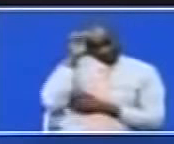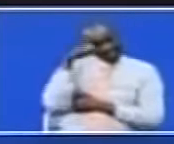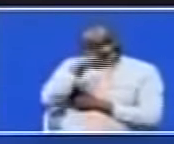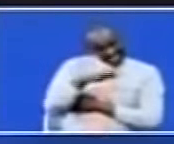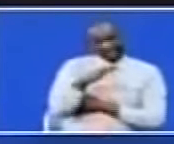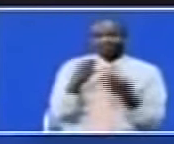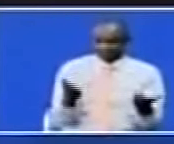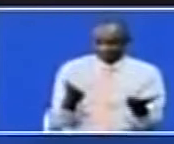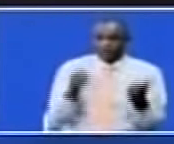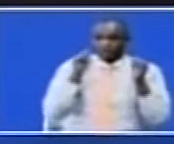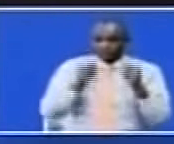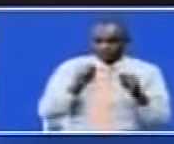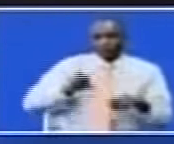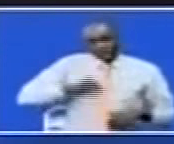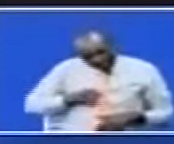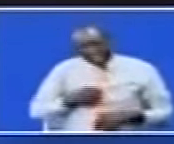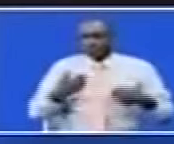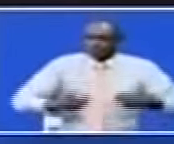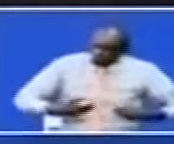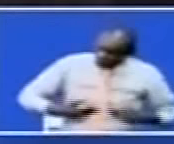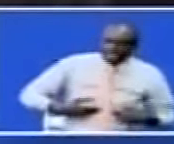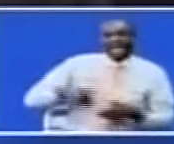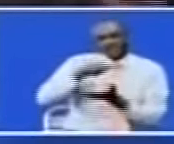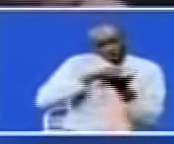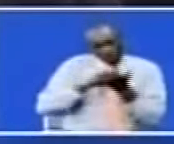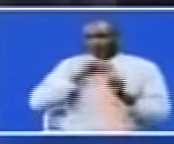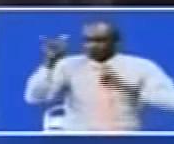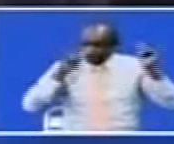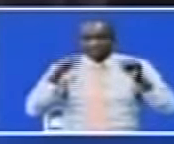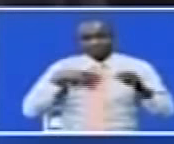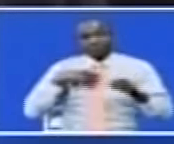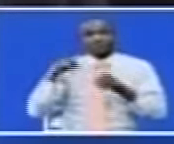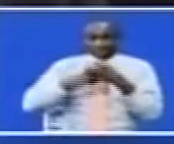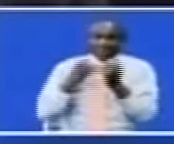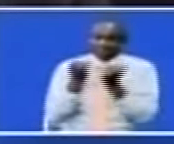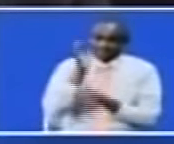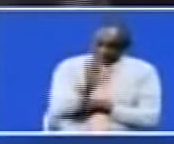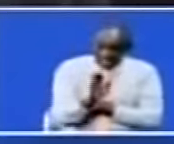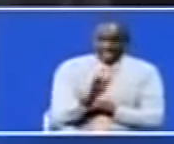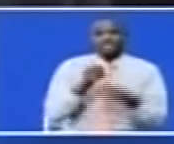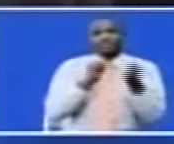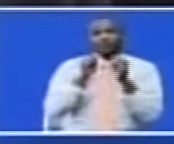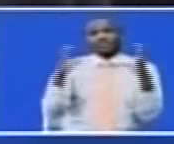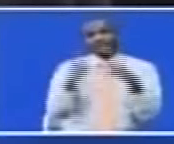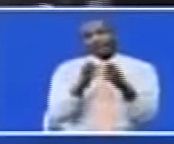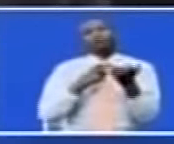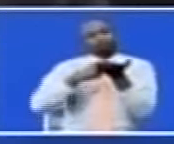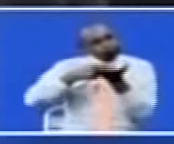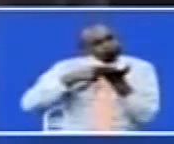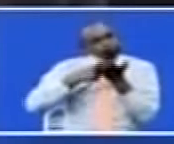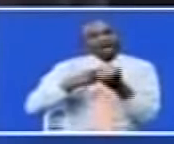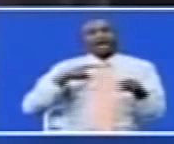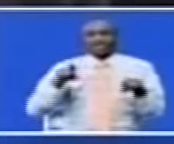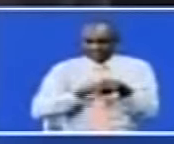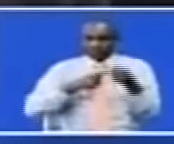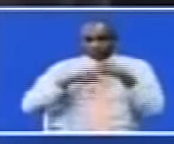and you know, even the youth, women, and local and foreign investors are able to come to the Eldoret Sports Club. Tomorrow there'll be more discussions. The event